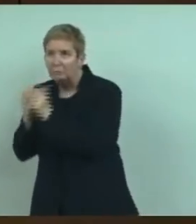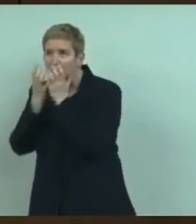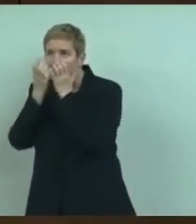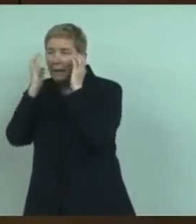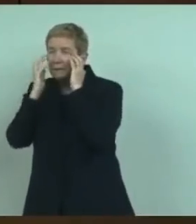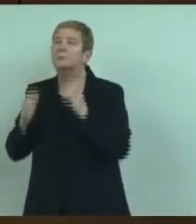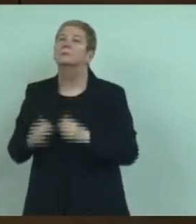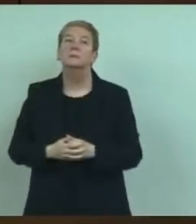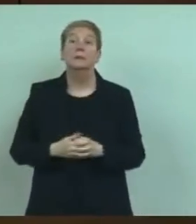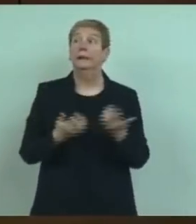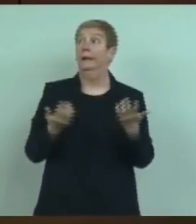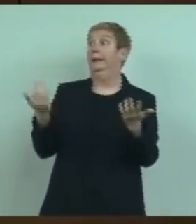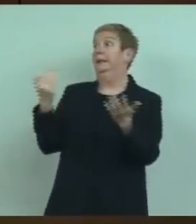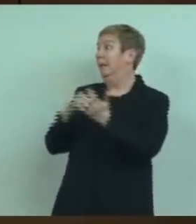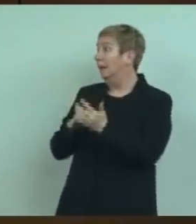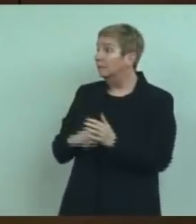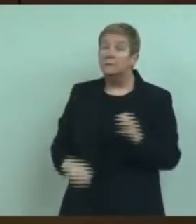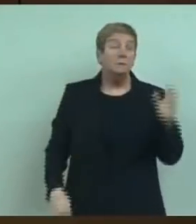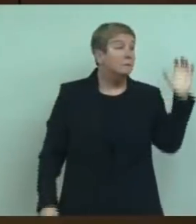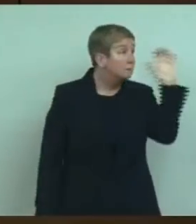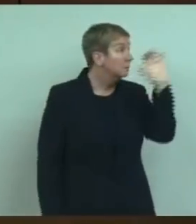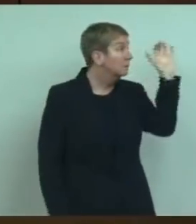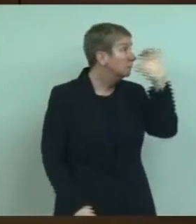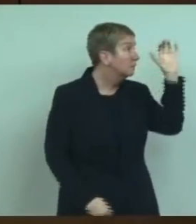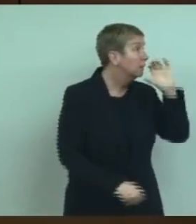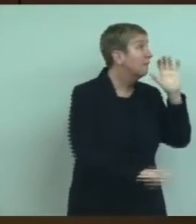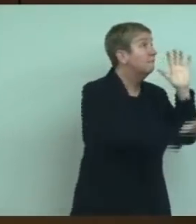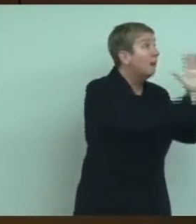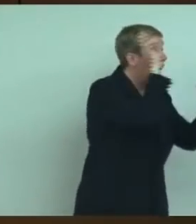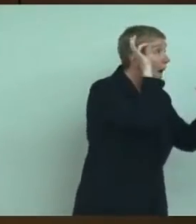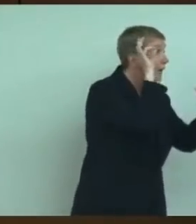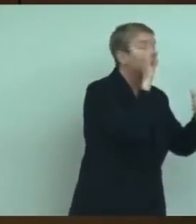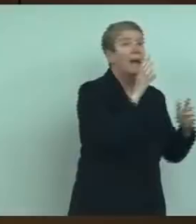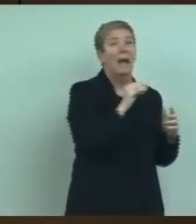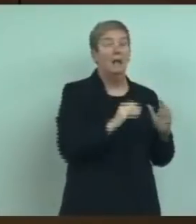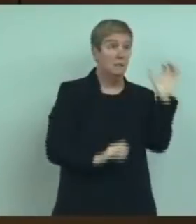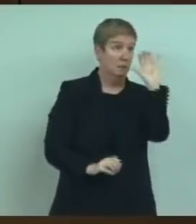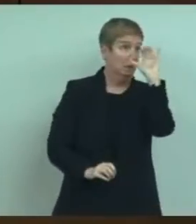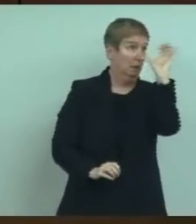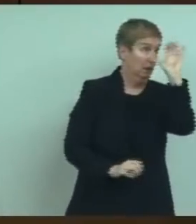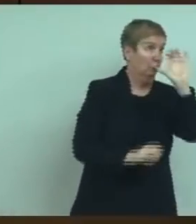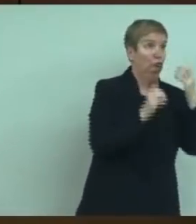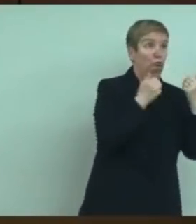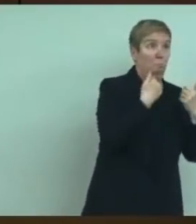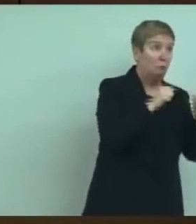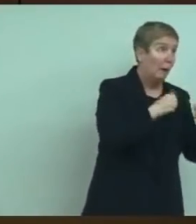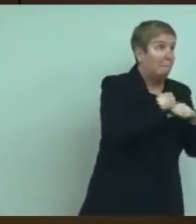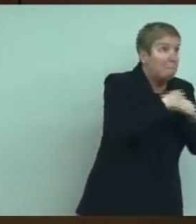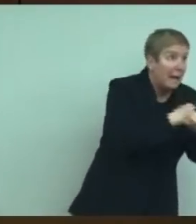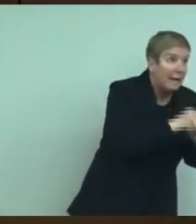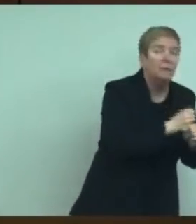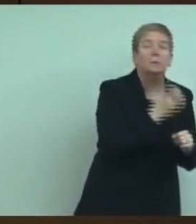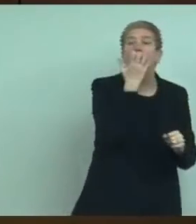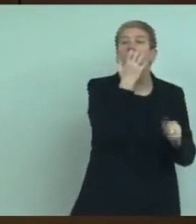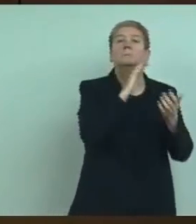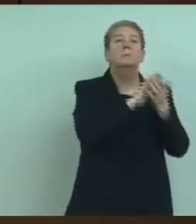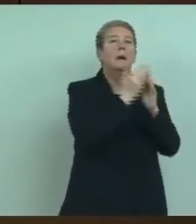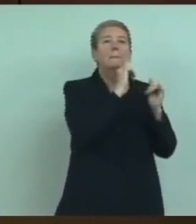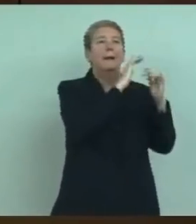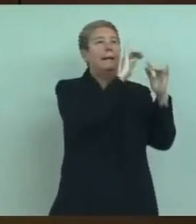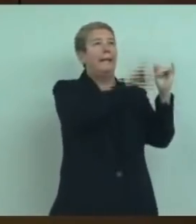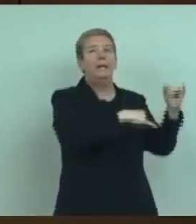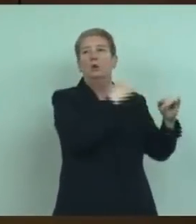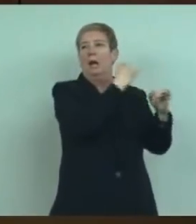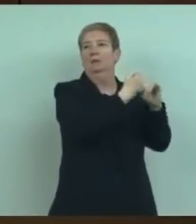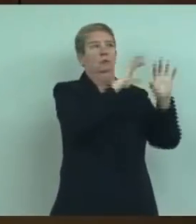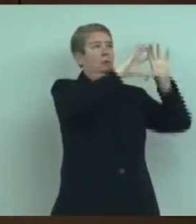Finding these and getting these manufactured has been an international challenge. I fear that it's even getting